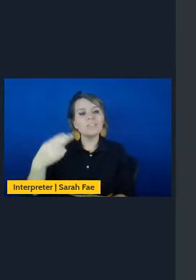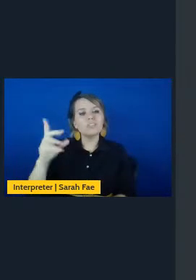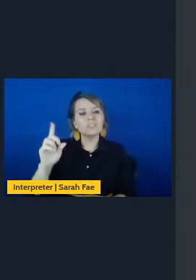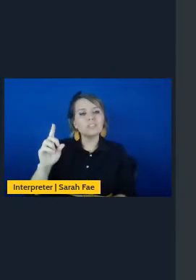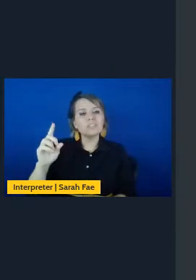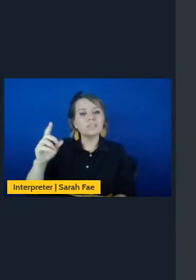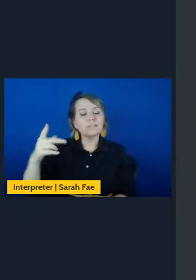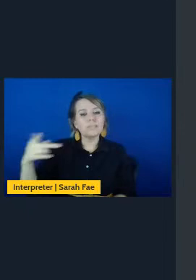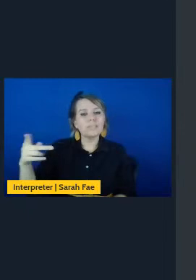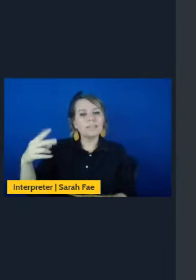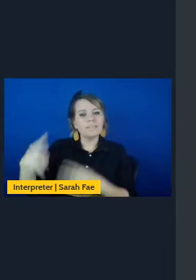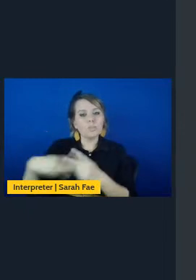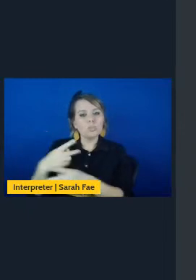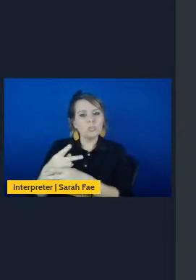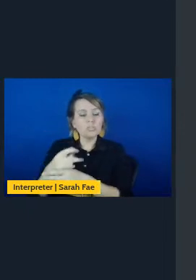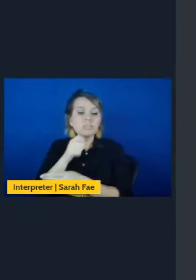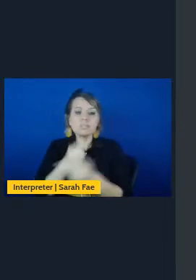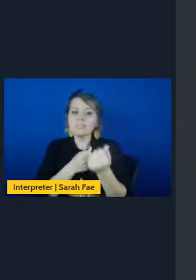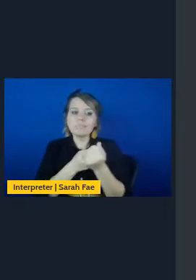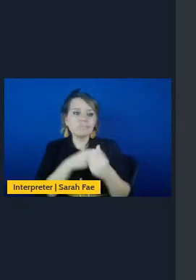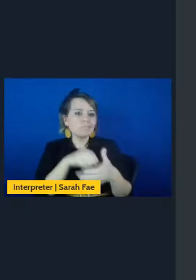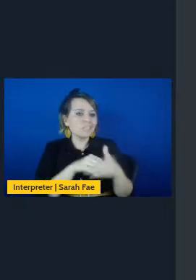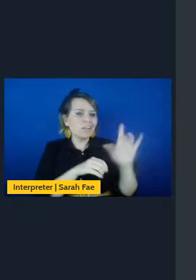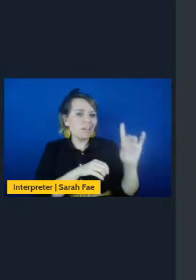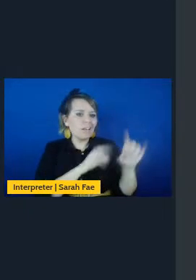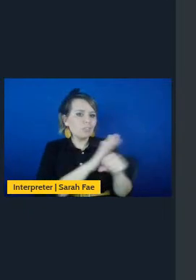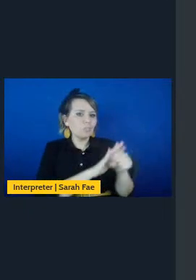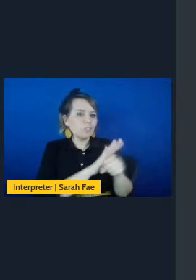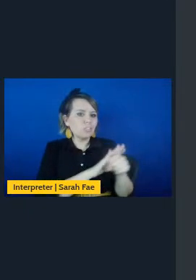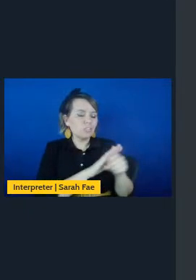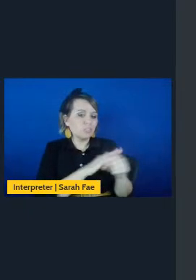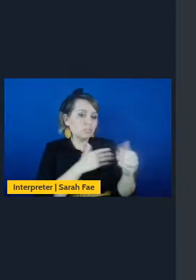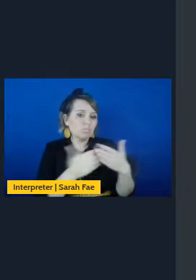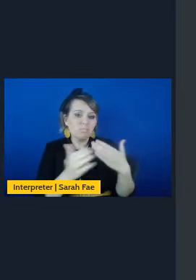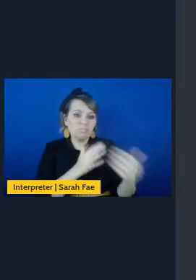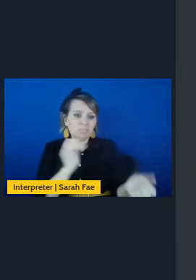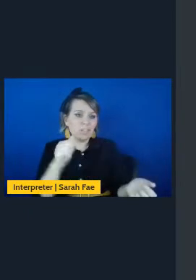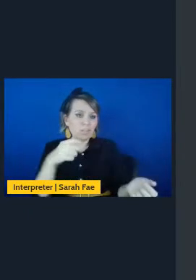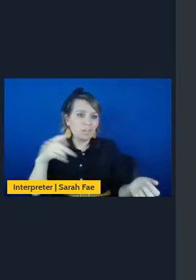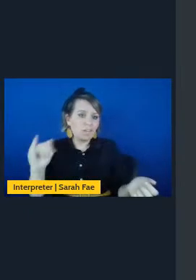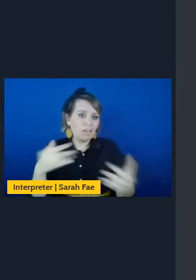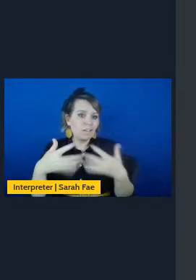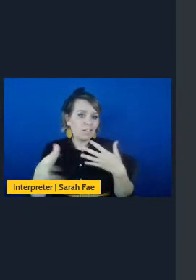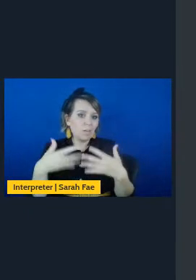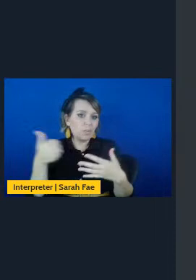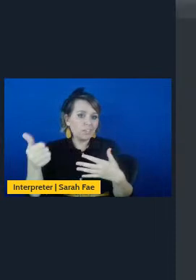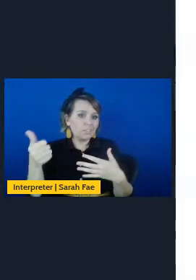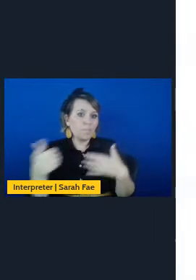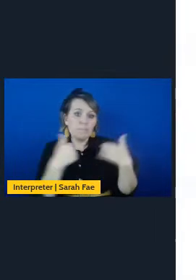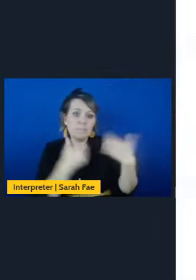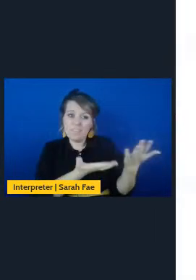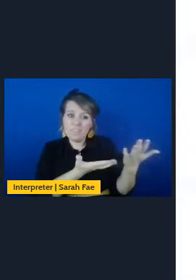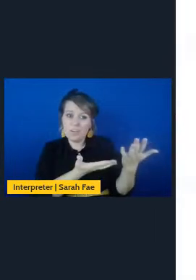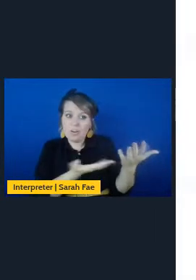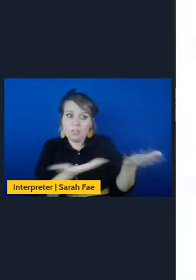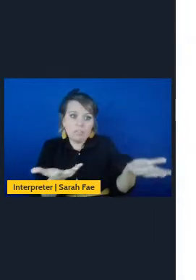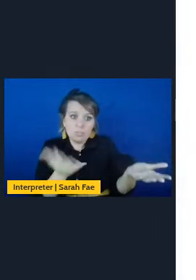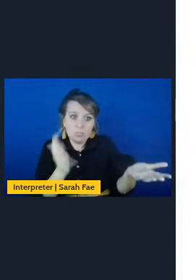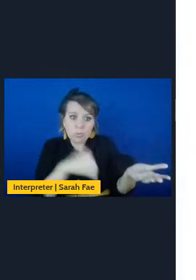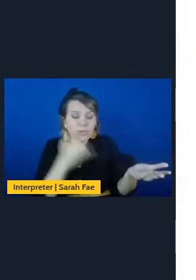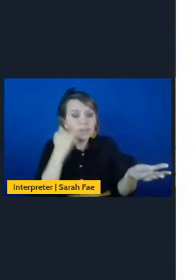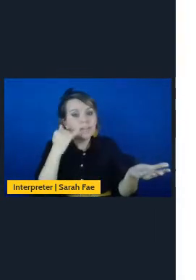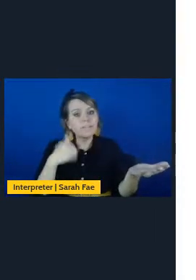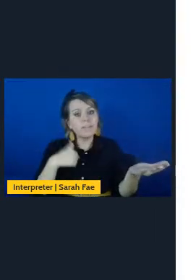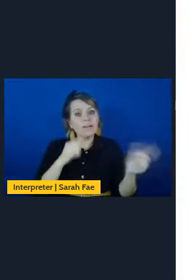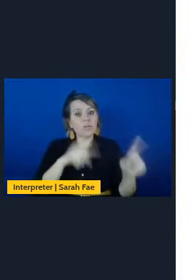version, is not supported in those 8 regions, despite API Gateway itself being there. If I go to the